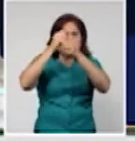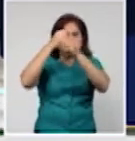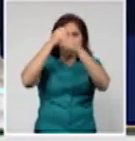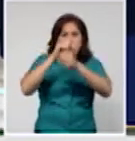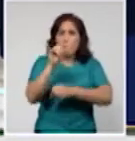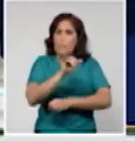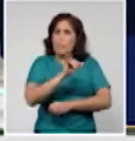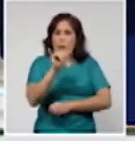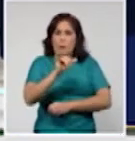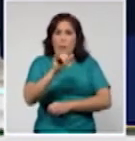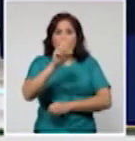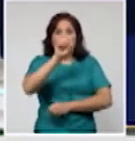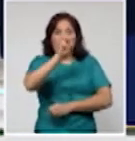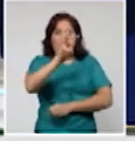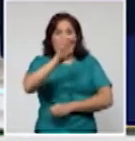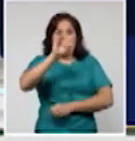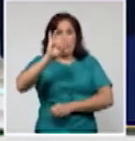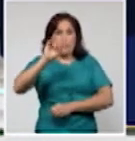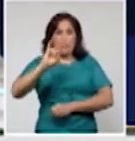711 in Havana's,